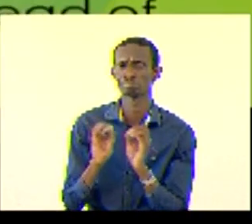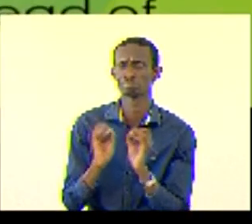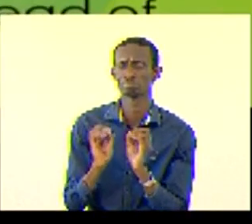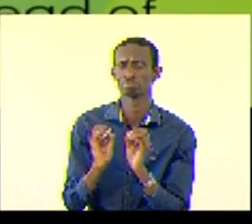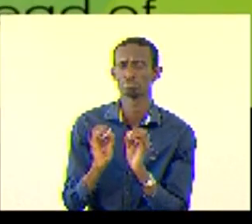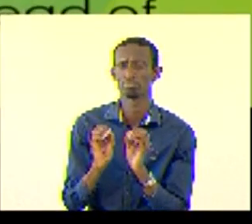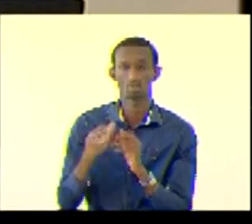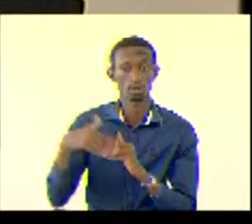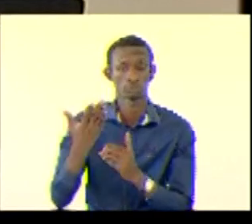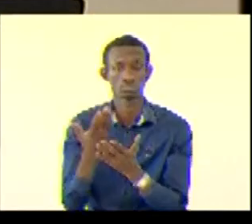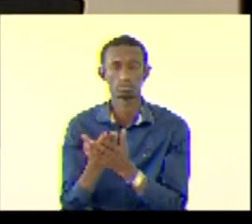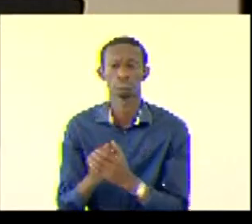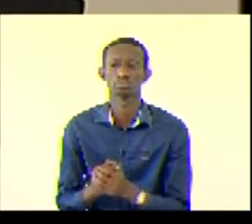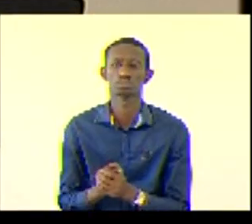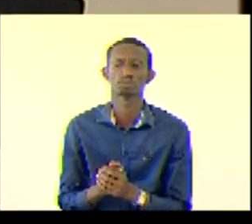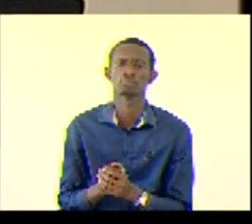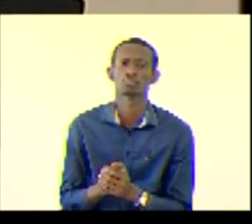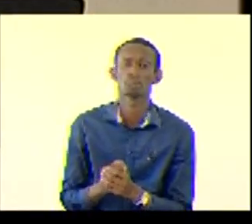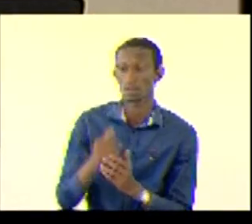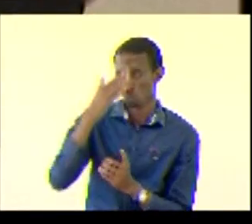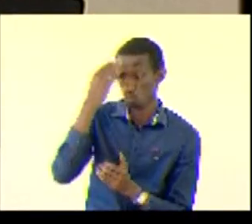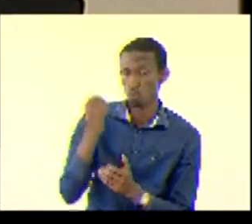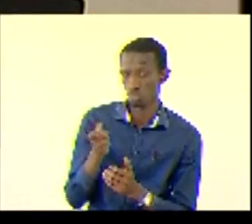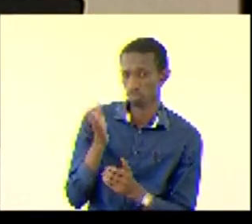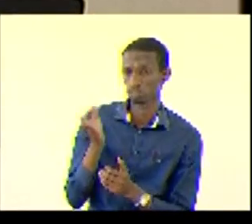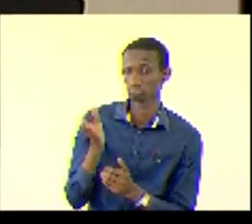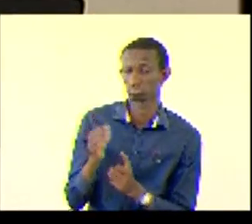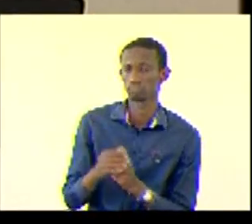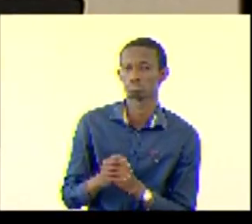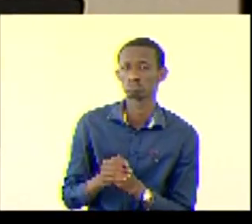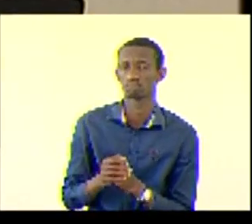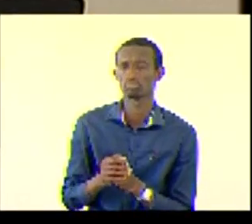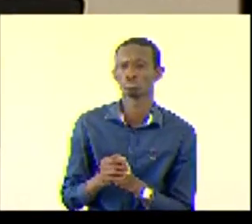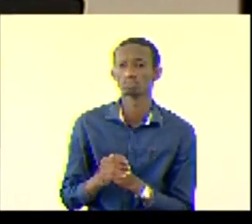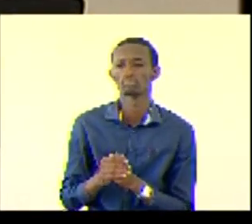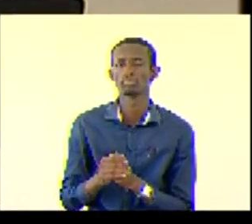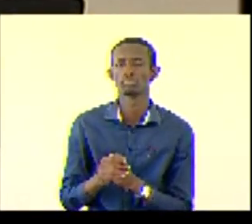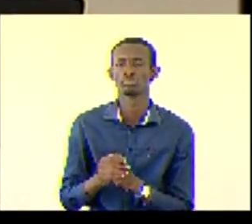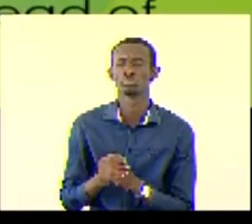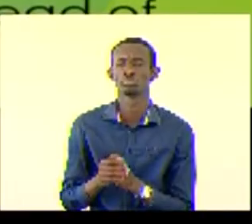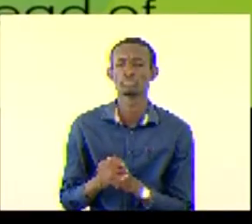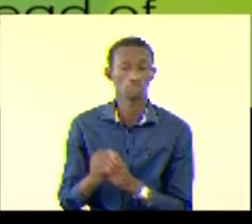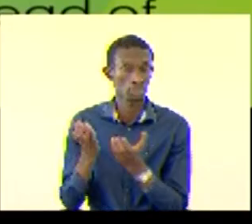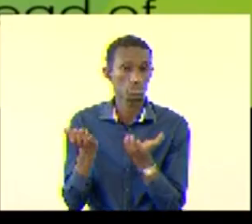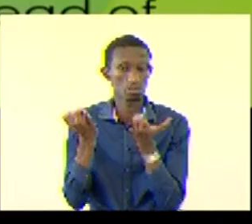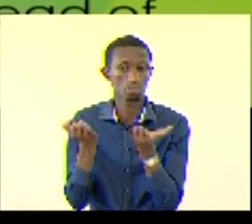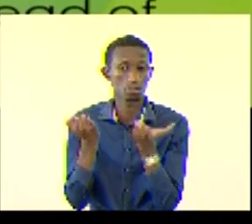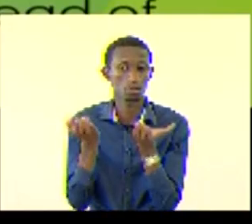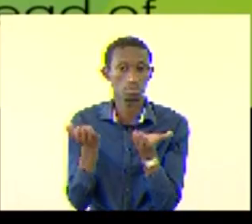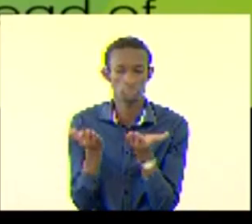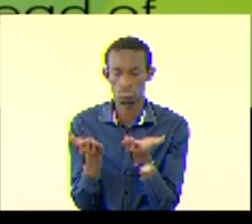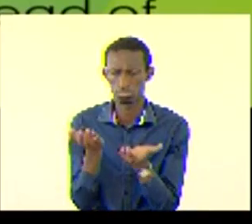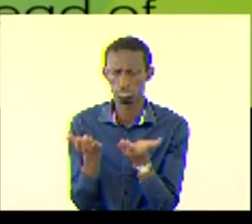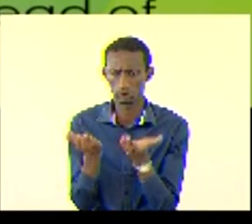So that is why the mass of manganese 4 oxide remains constant. So the mass